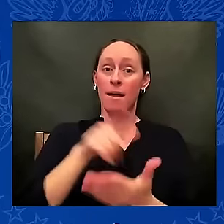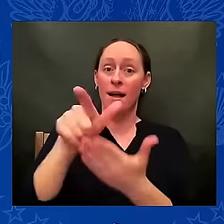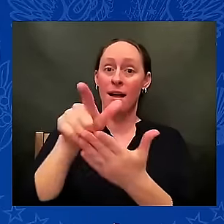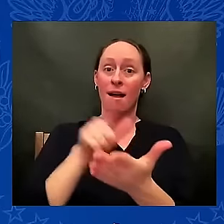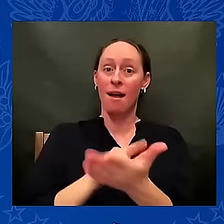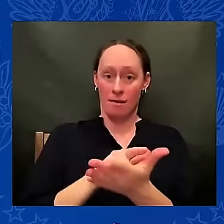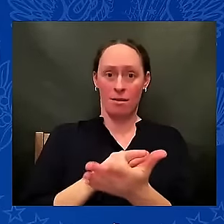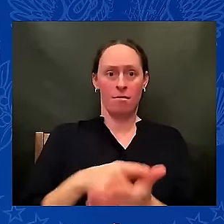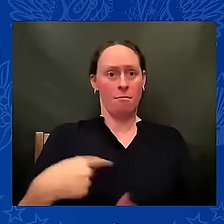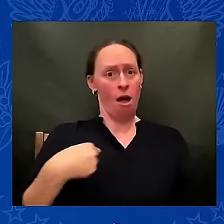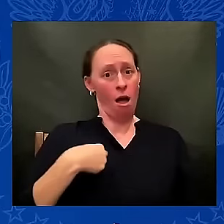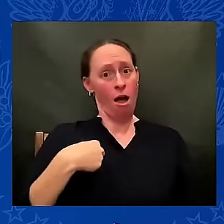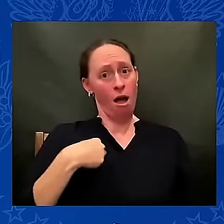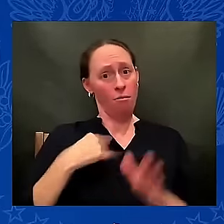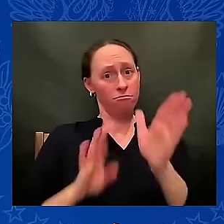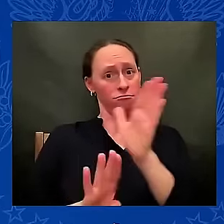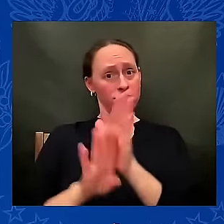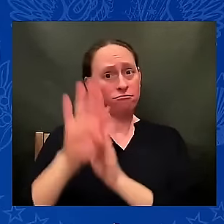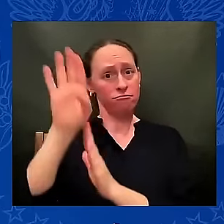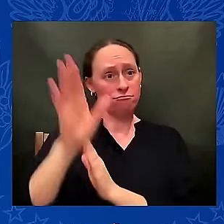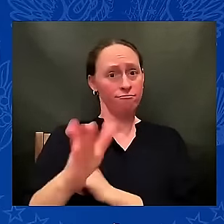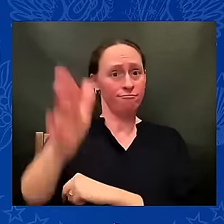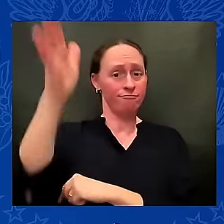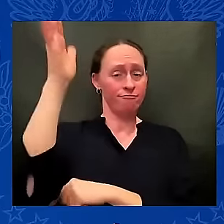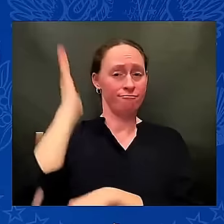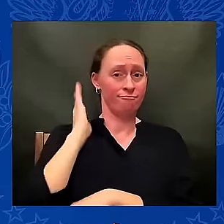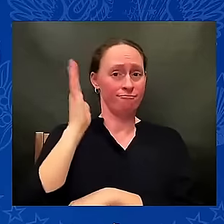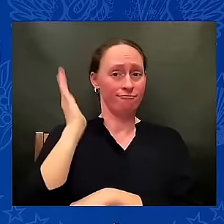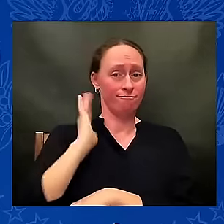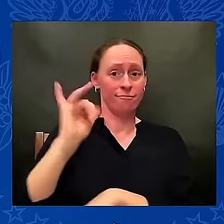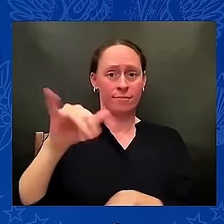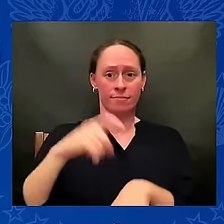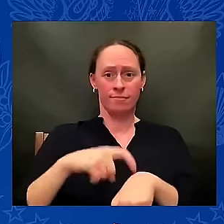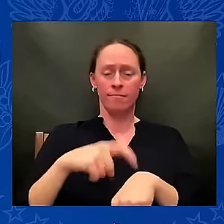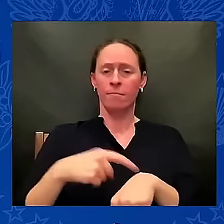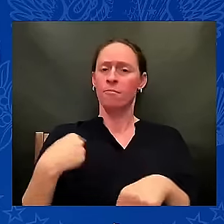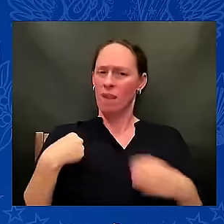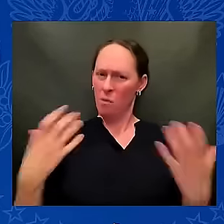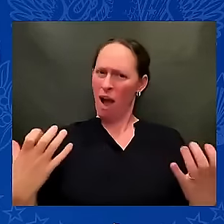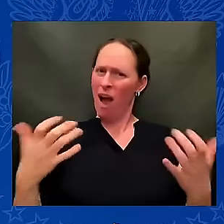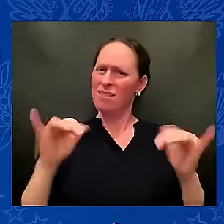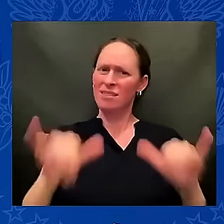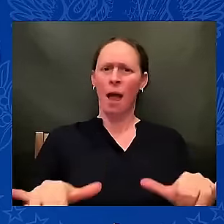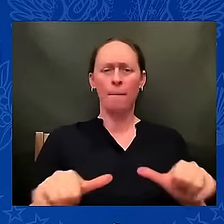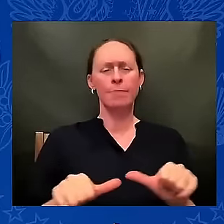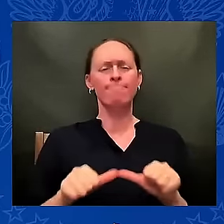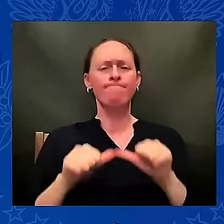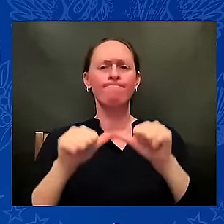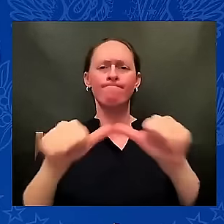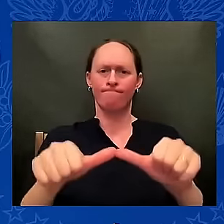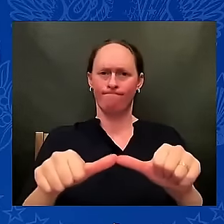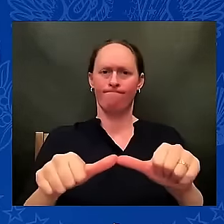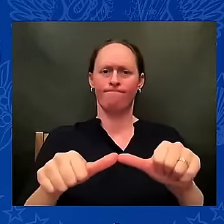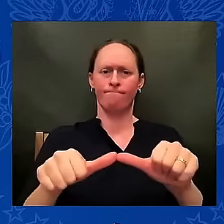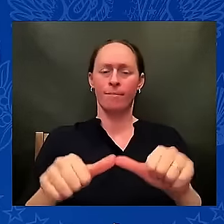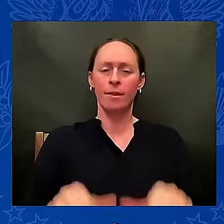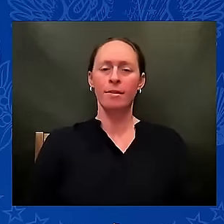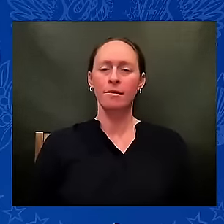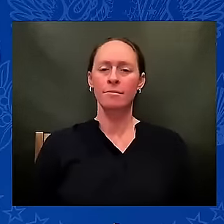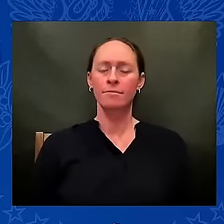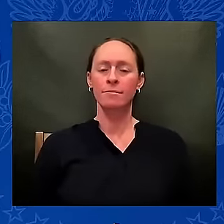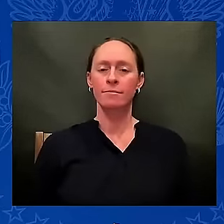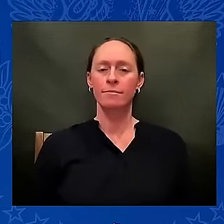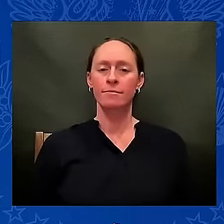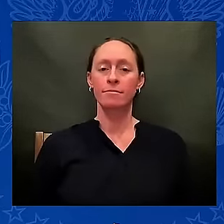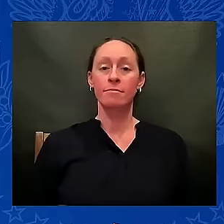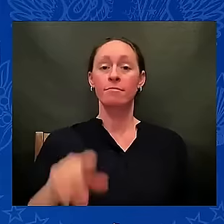we also reaffirmed tribal sovereignty, expanded tribal jurisdiction in cases where outside predators harm members of your